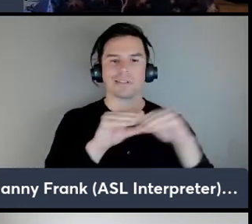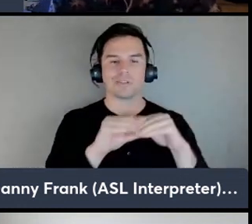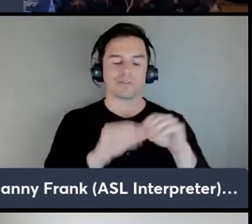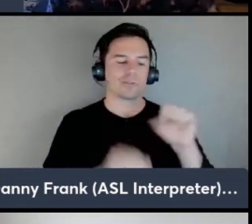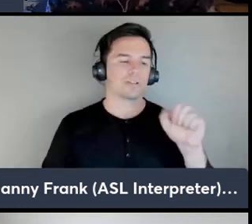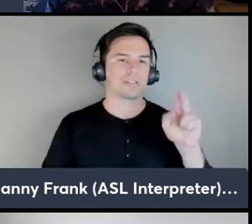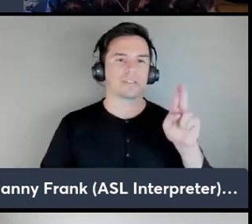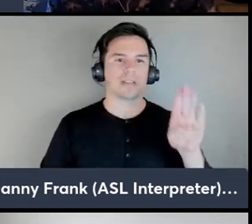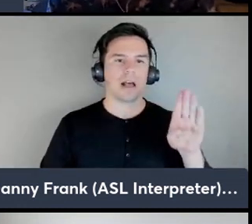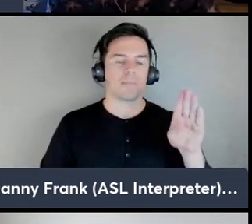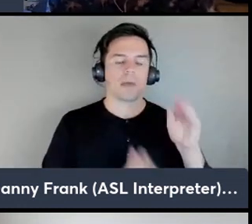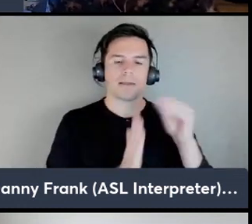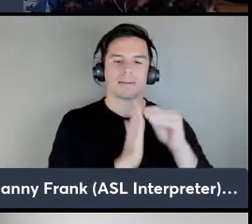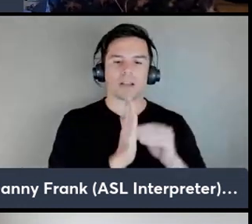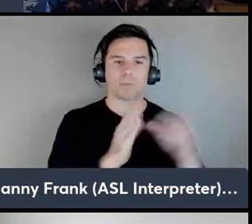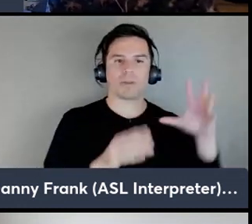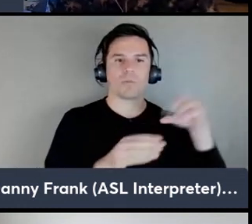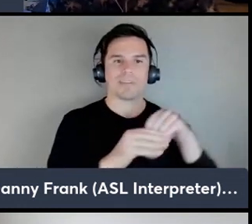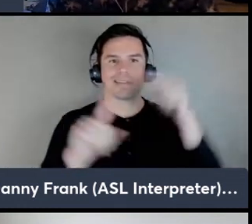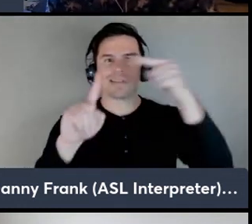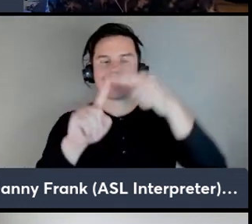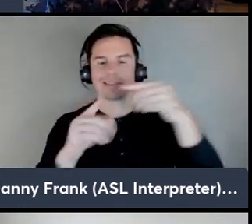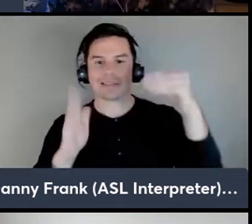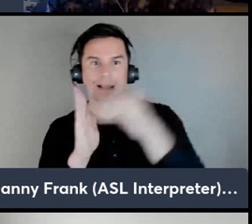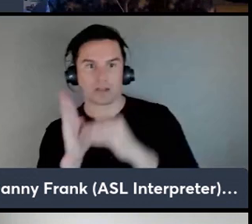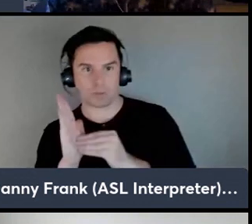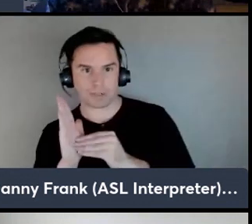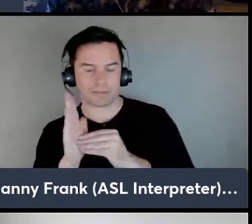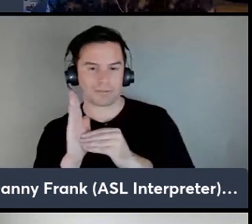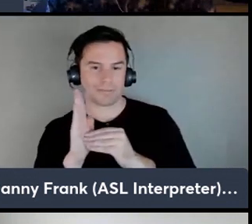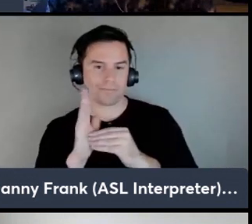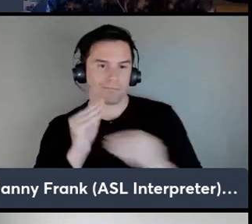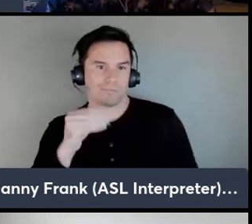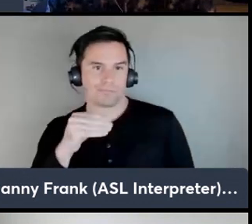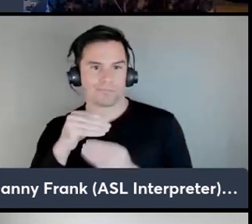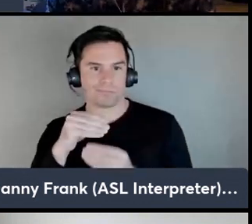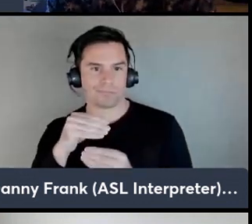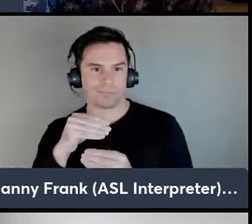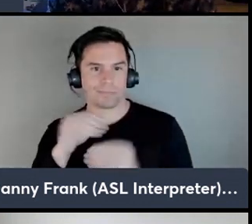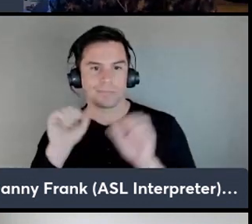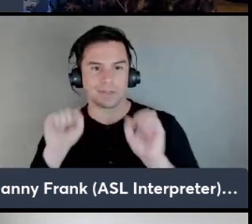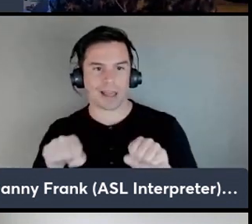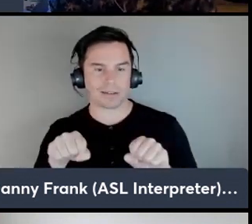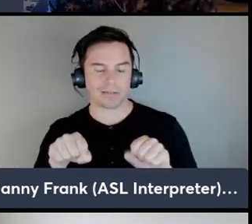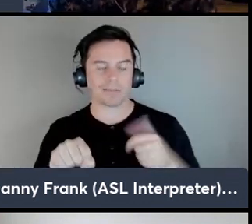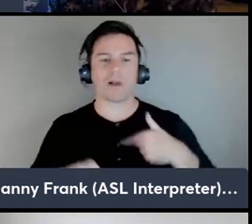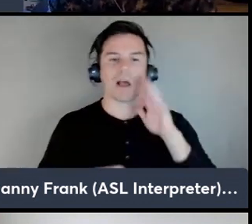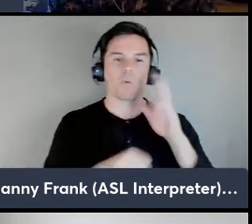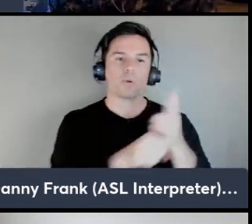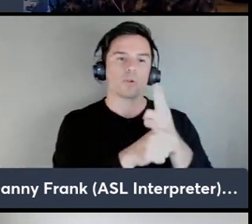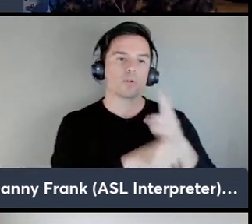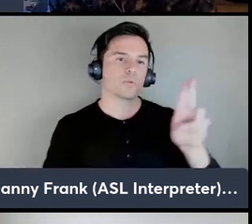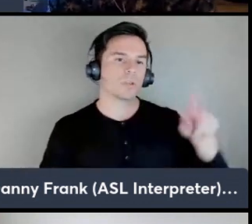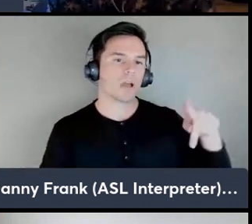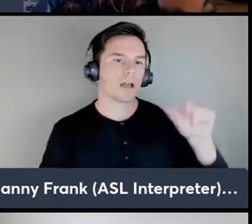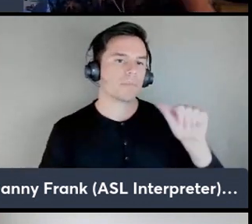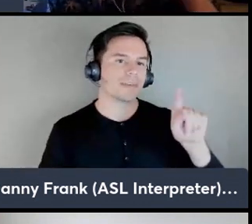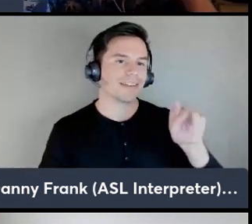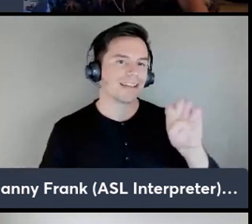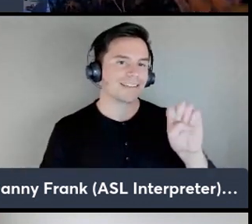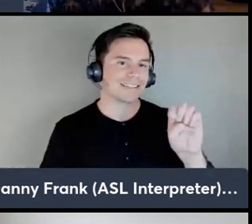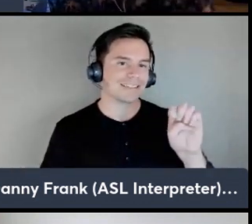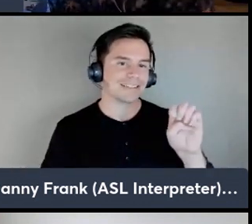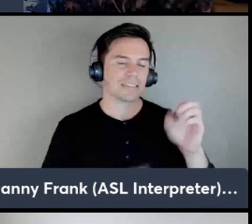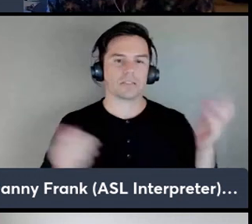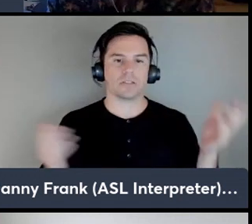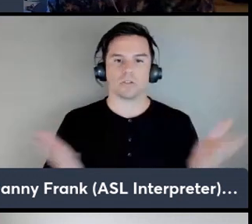this document. And I'm going to do that with a update. So here I'm going to, on my collection,